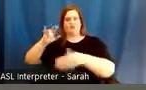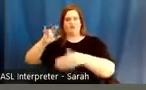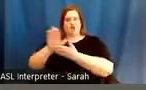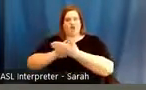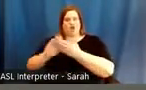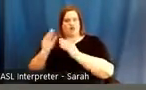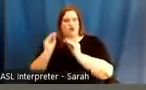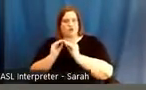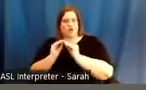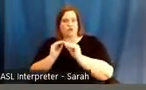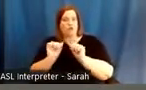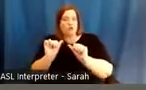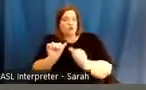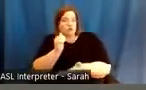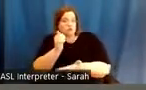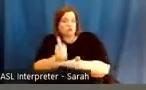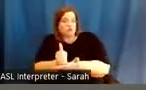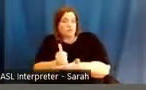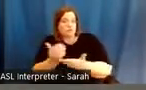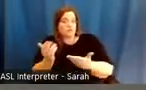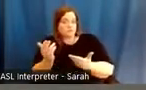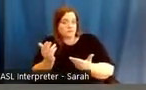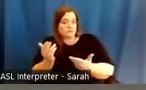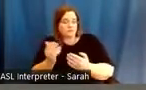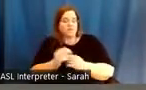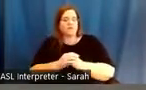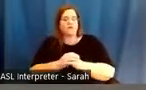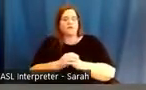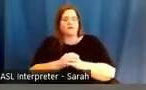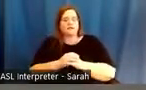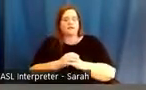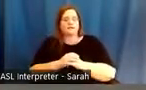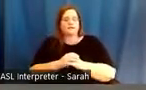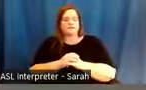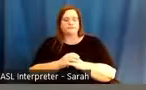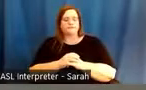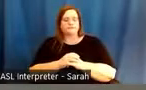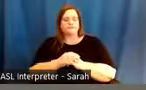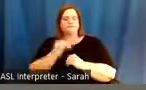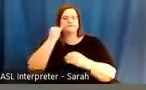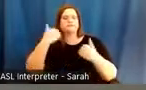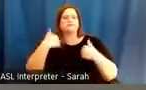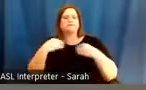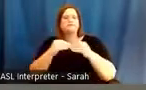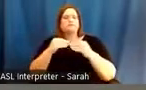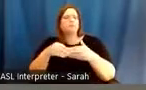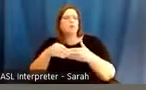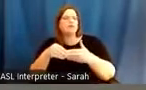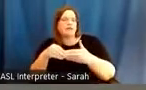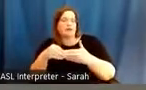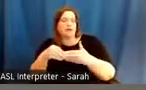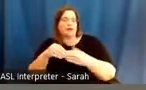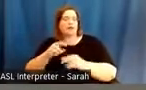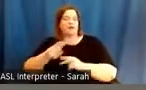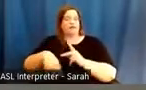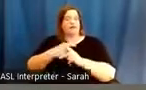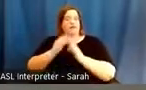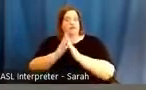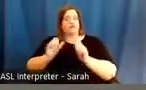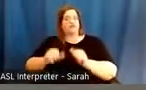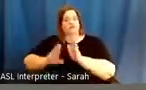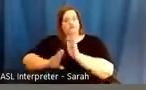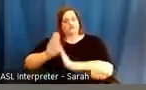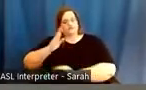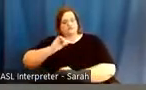thing that could help that is if they had more leeway in the kinds of housing that they could create for